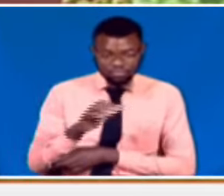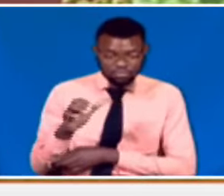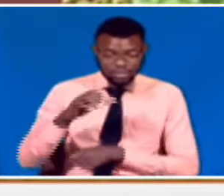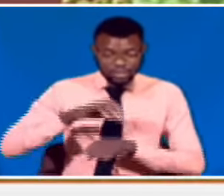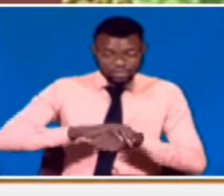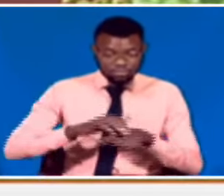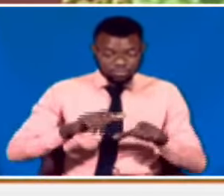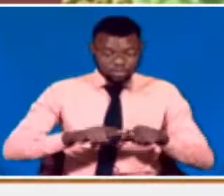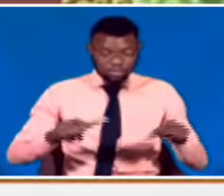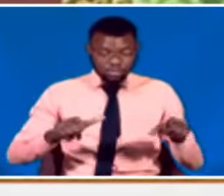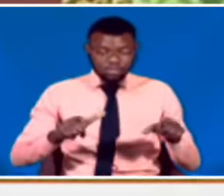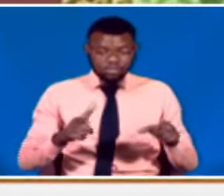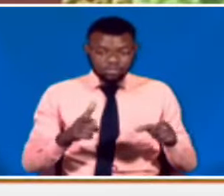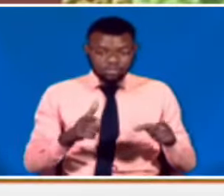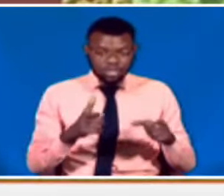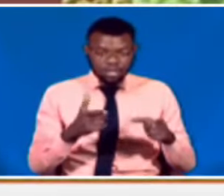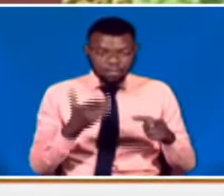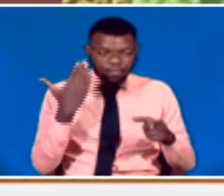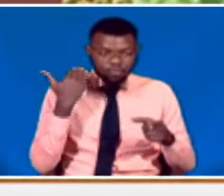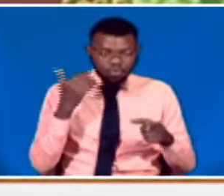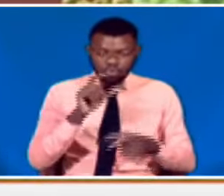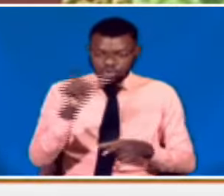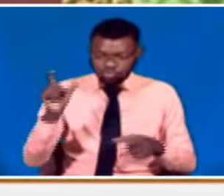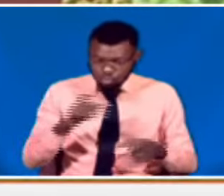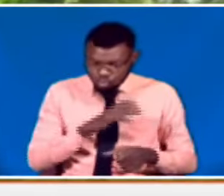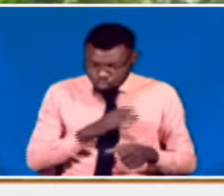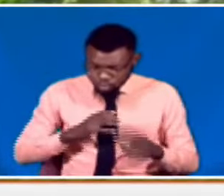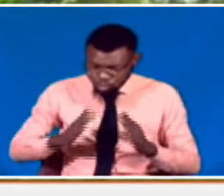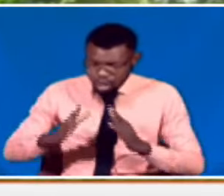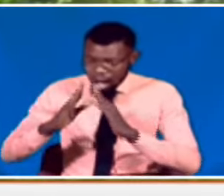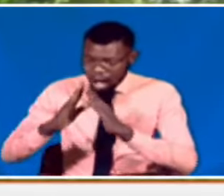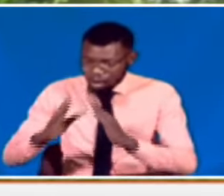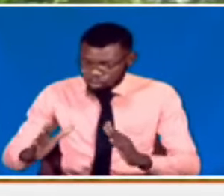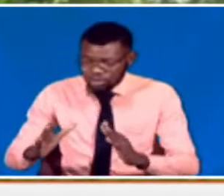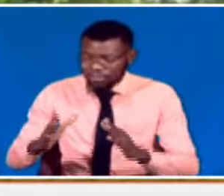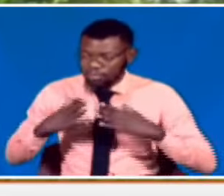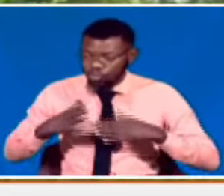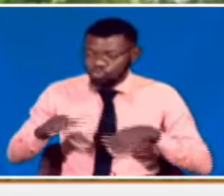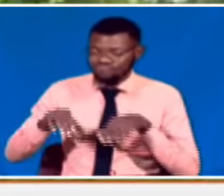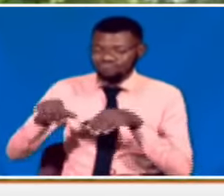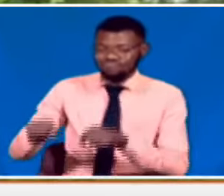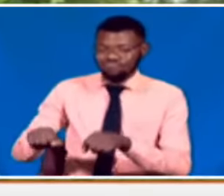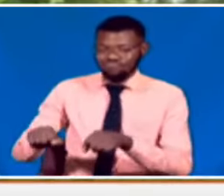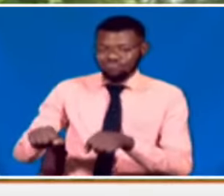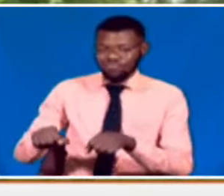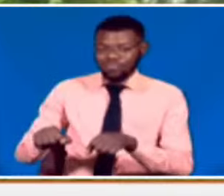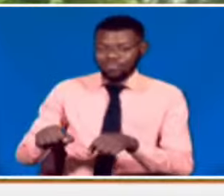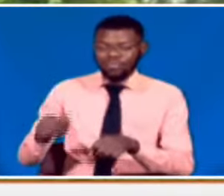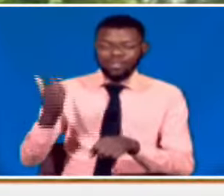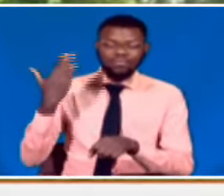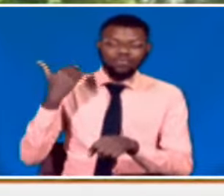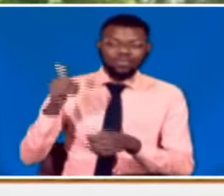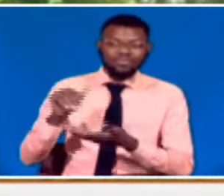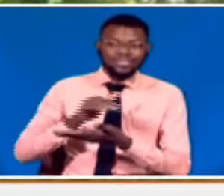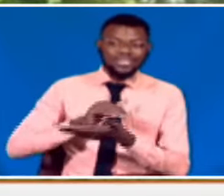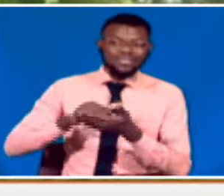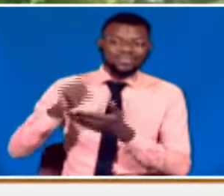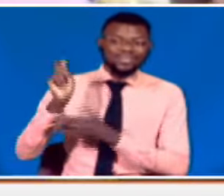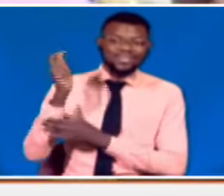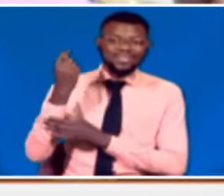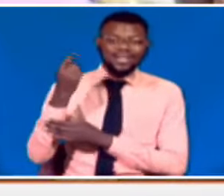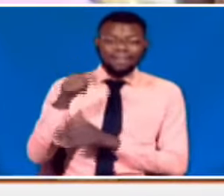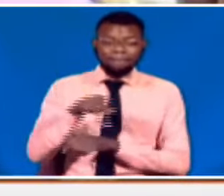land grabbed from the regional commissioner's residence in Nyeri town. The land was sold by a former Central Kenya provincial